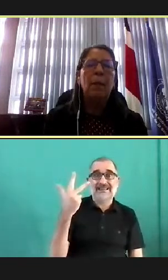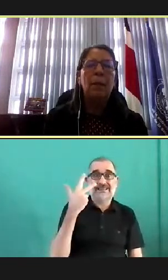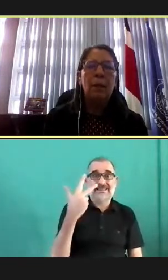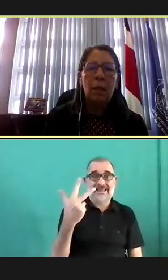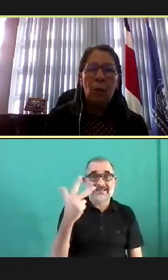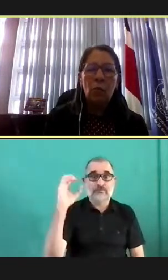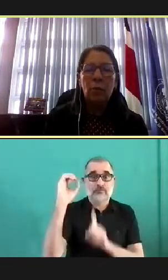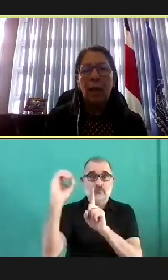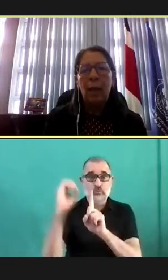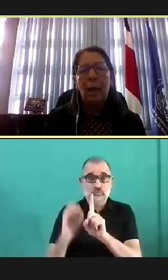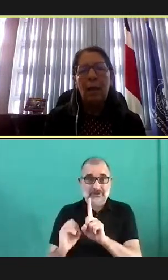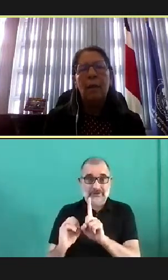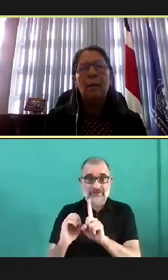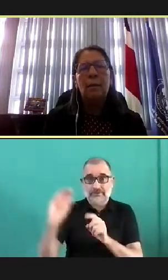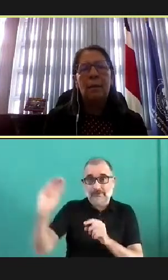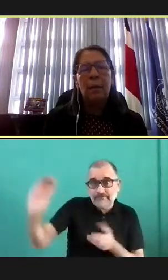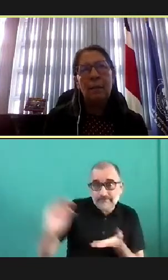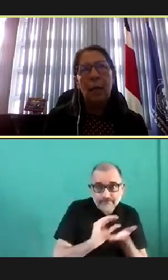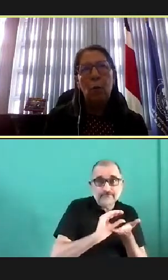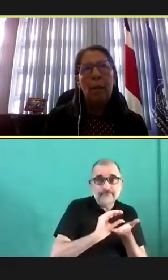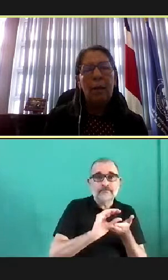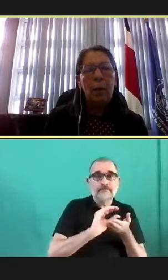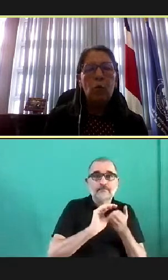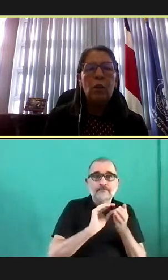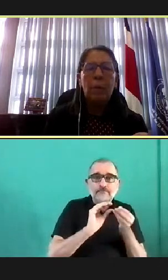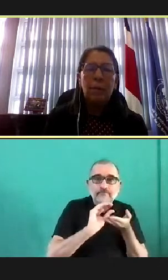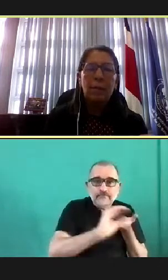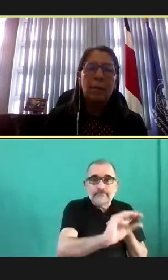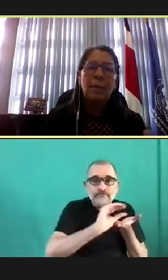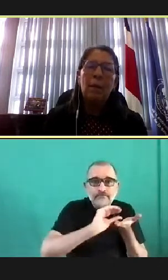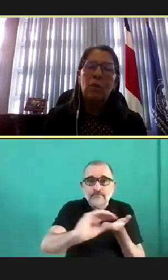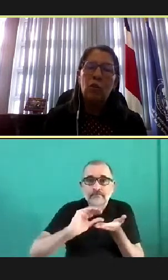essential because